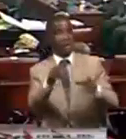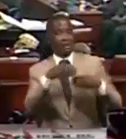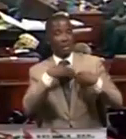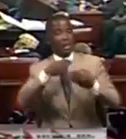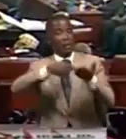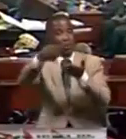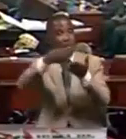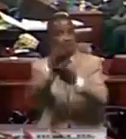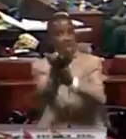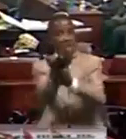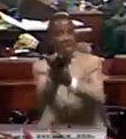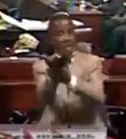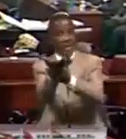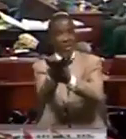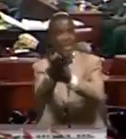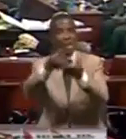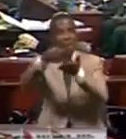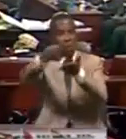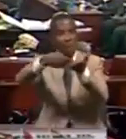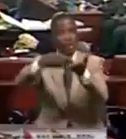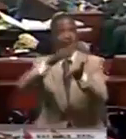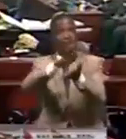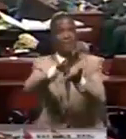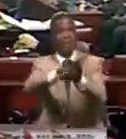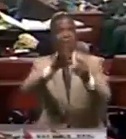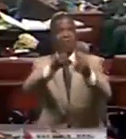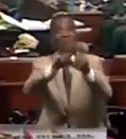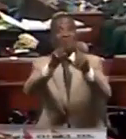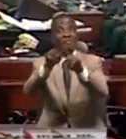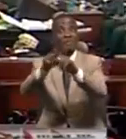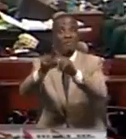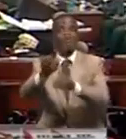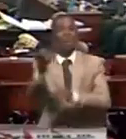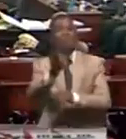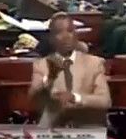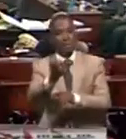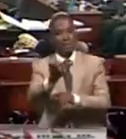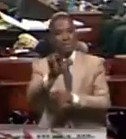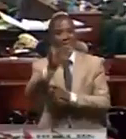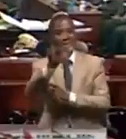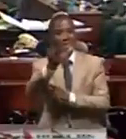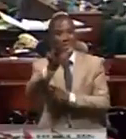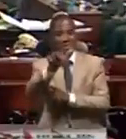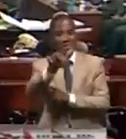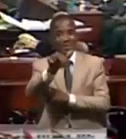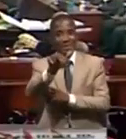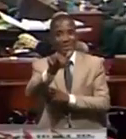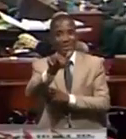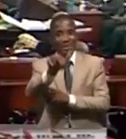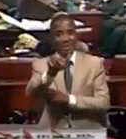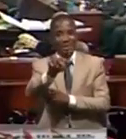signed most of the summary sheets, the original summary sheets, 13 of them, out of